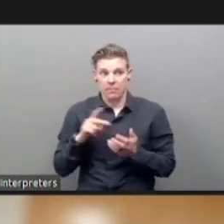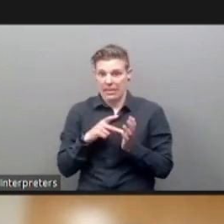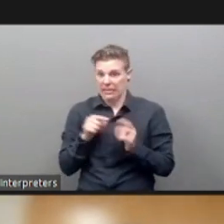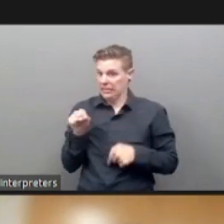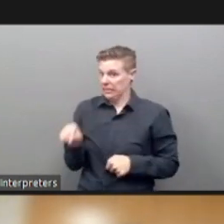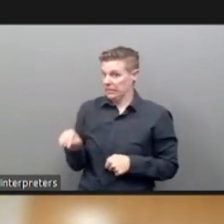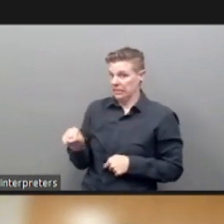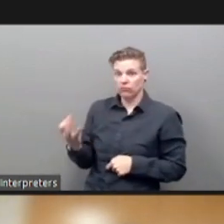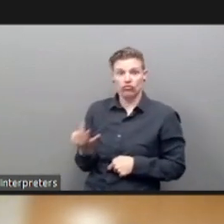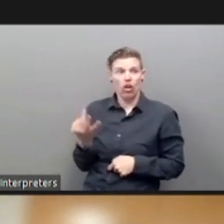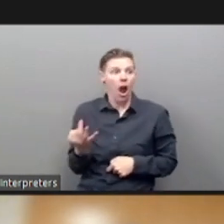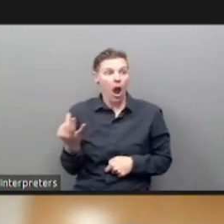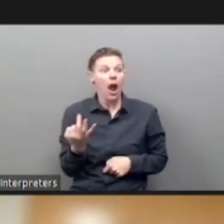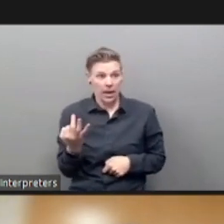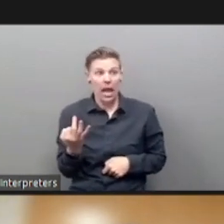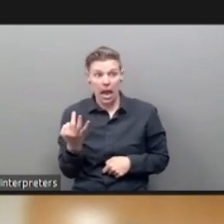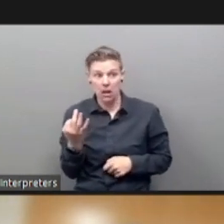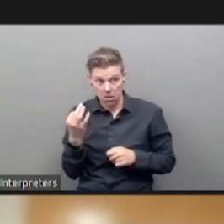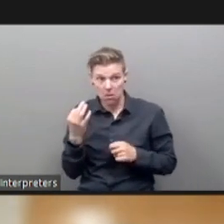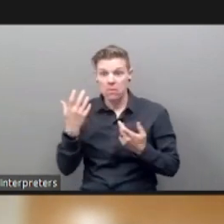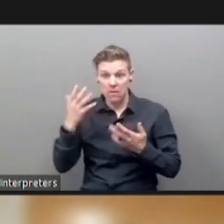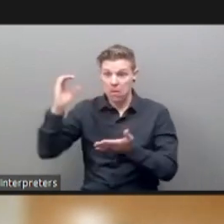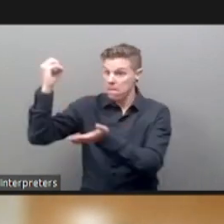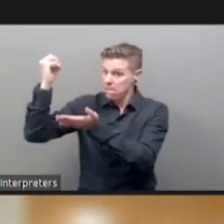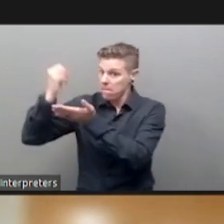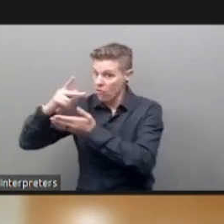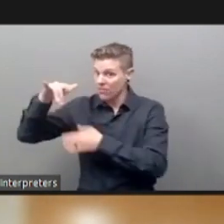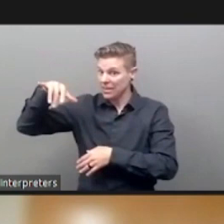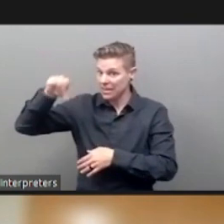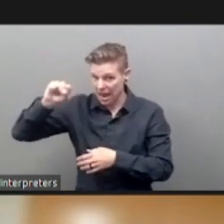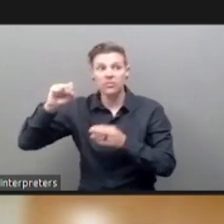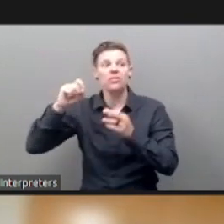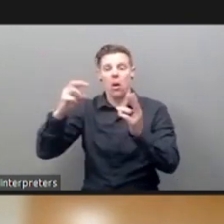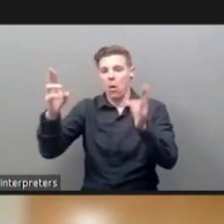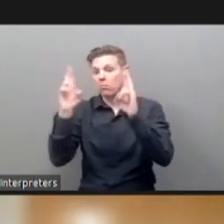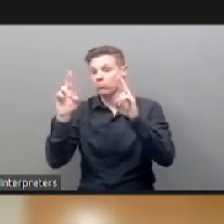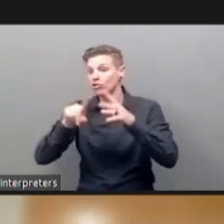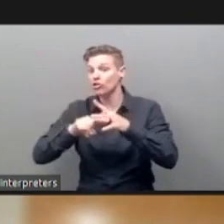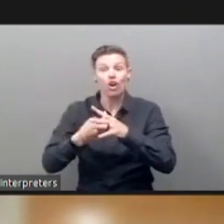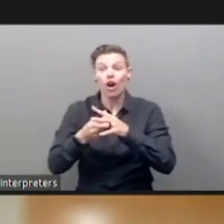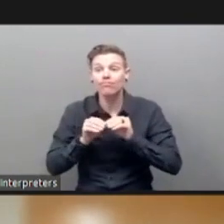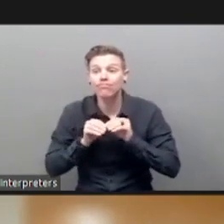actually have the whole approval process for the Moderna vaccine. Next slide.